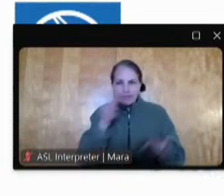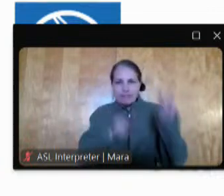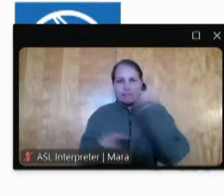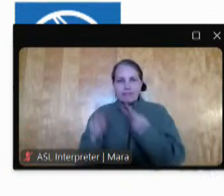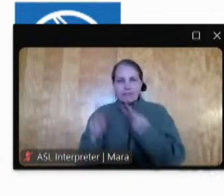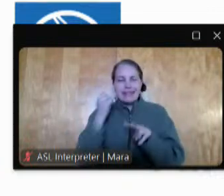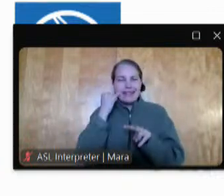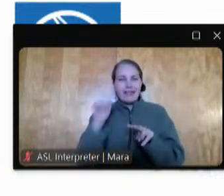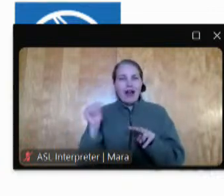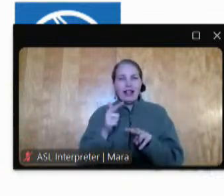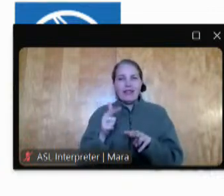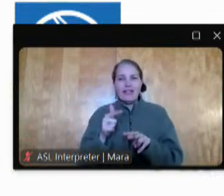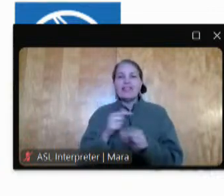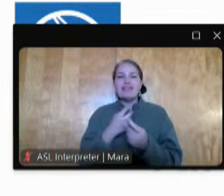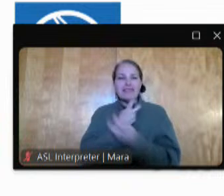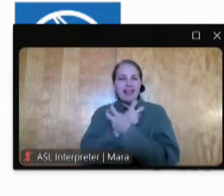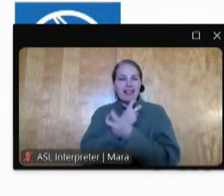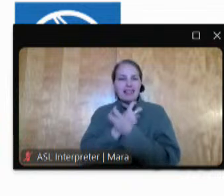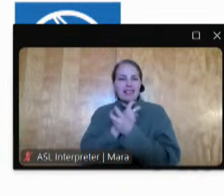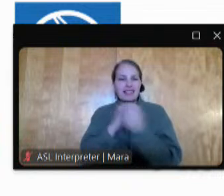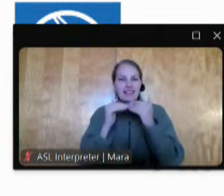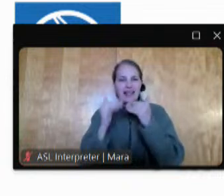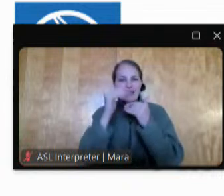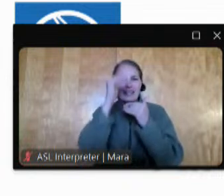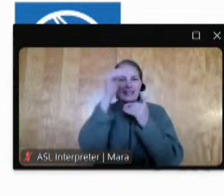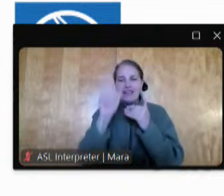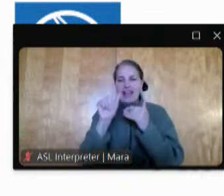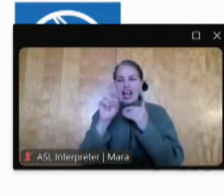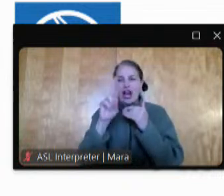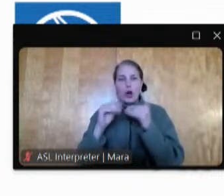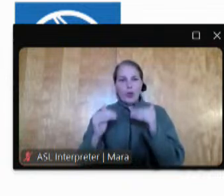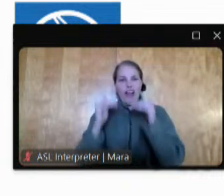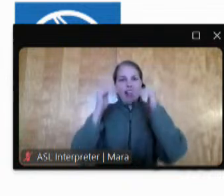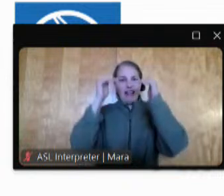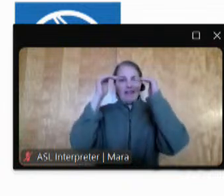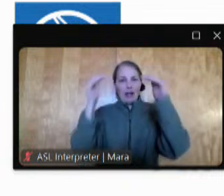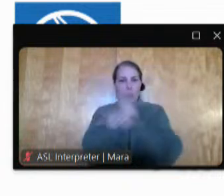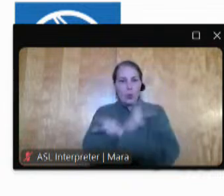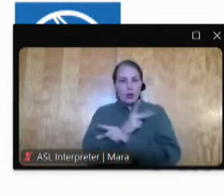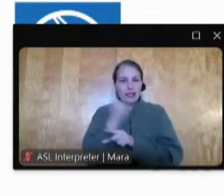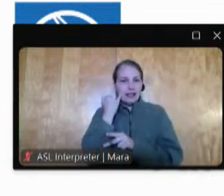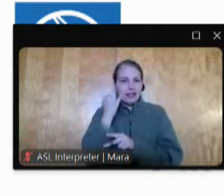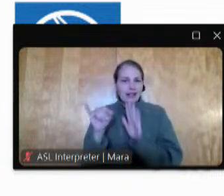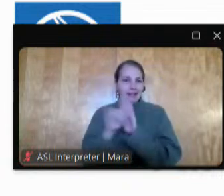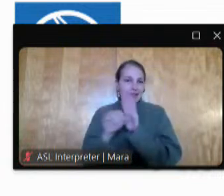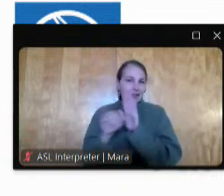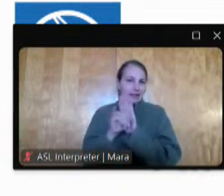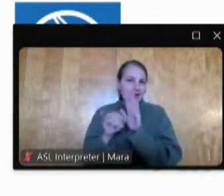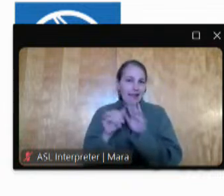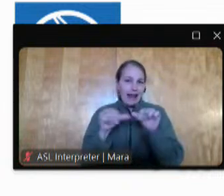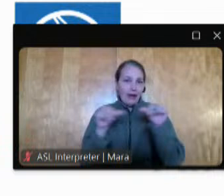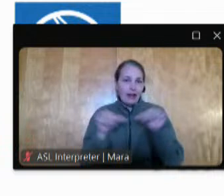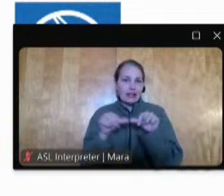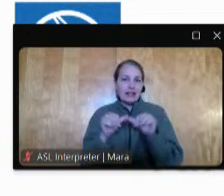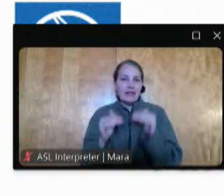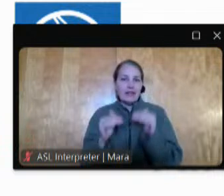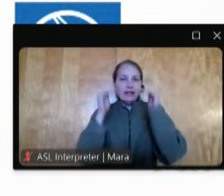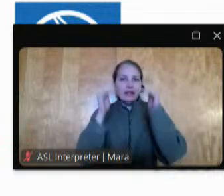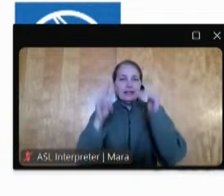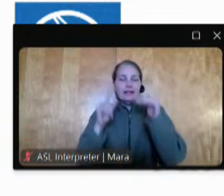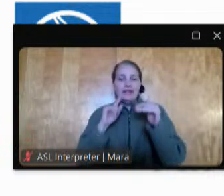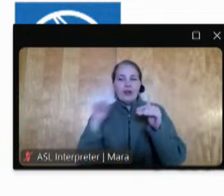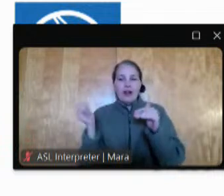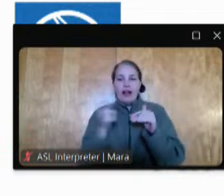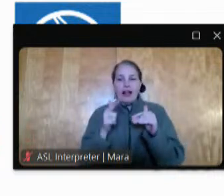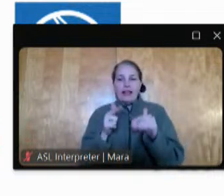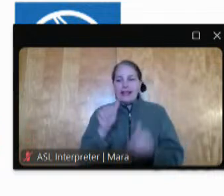and also to identify areas with elevated levels of those air pollutants. This basically helps us to determine